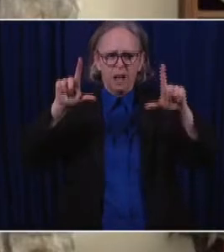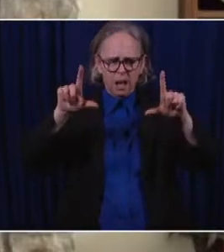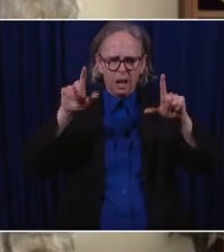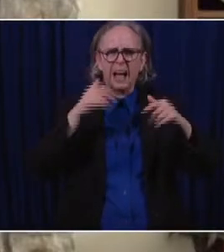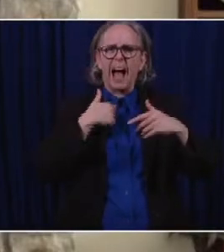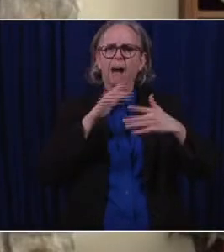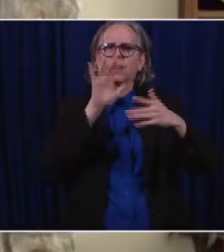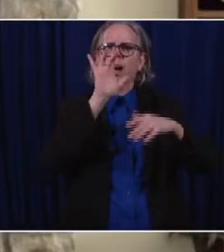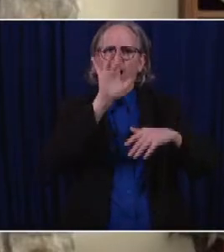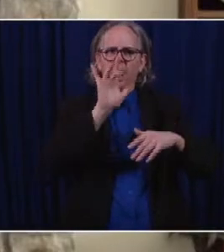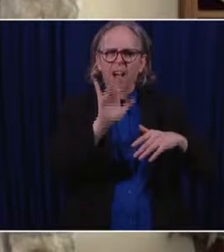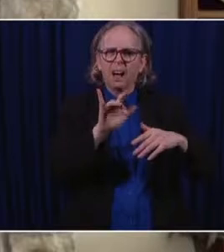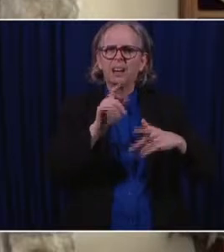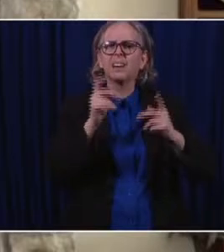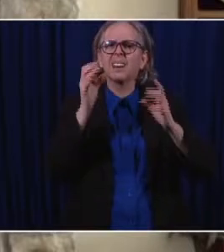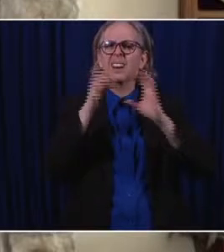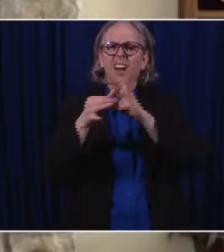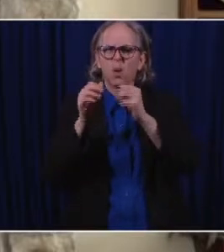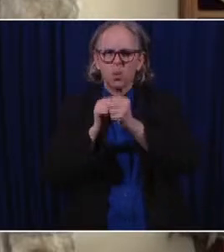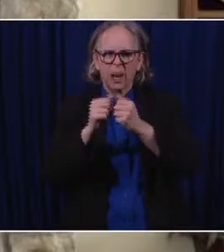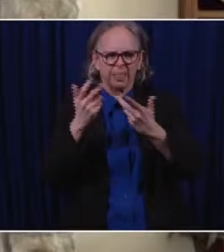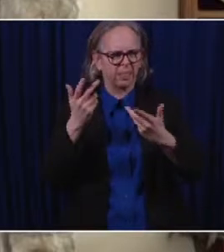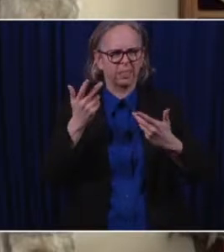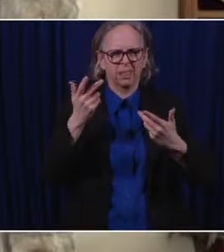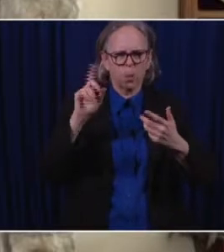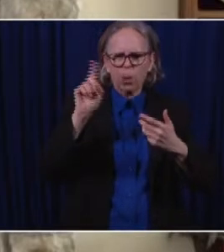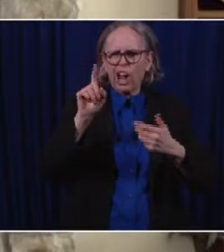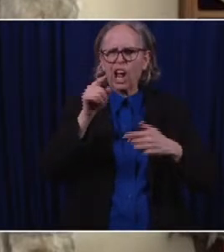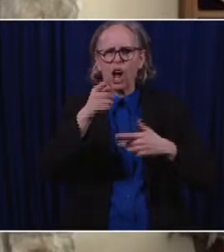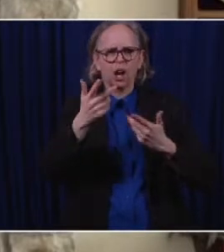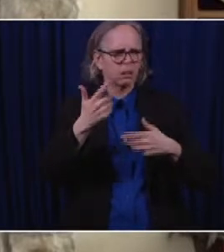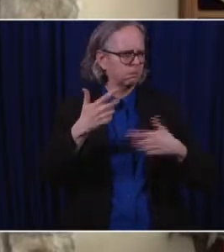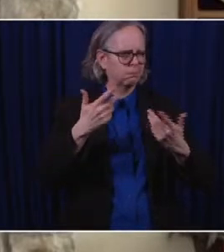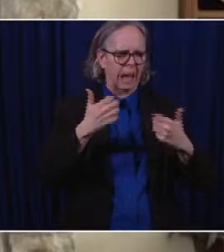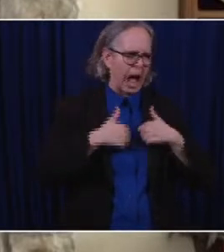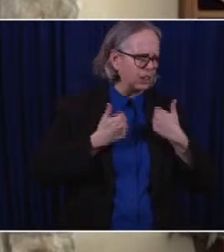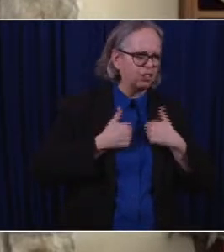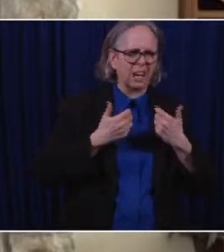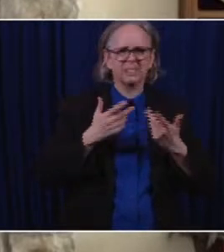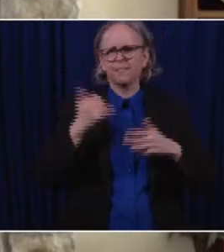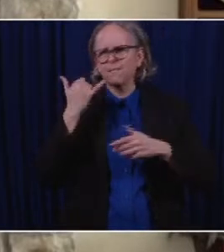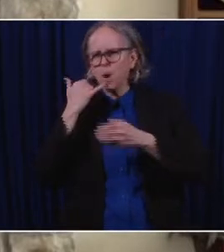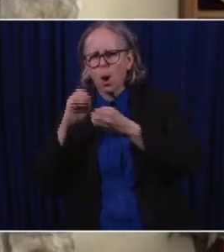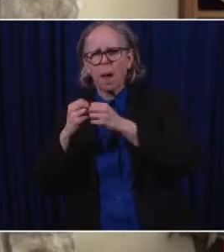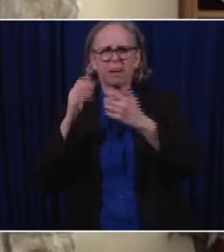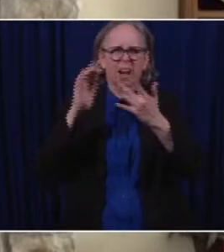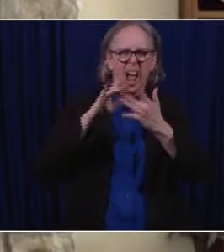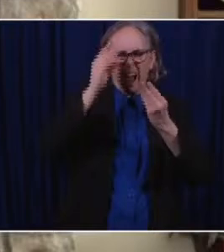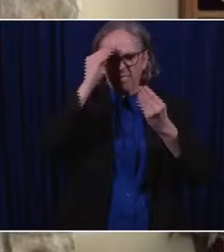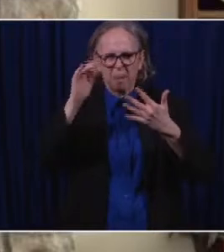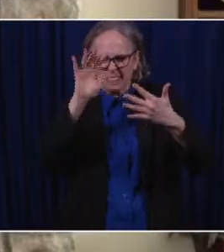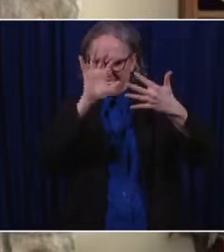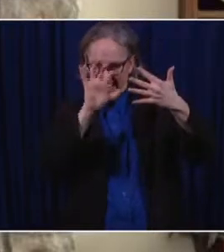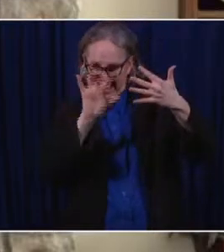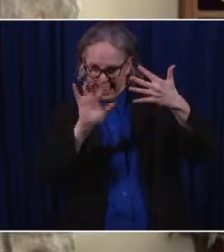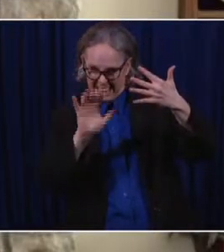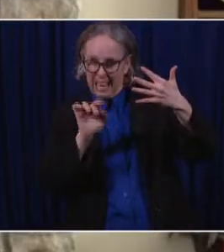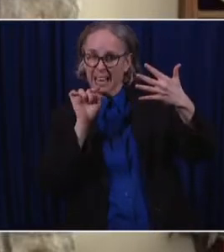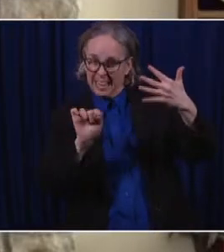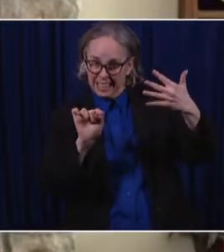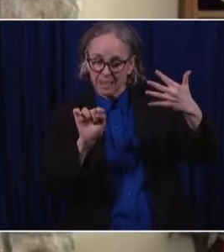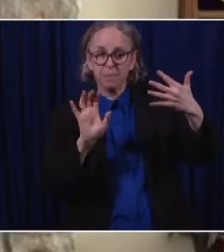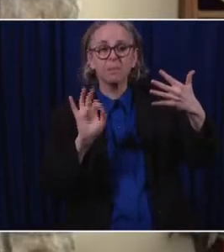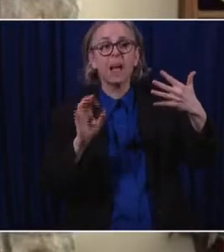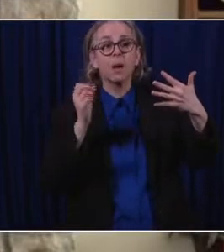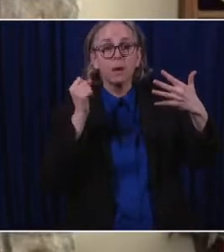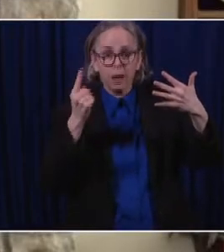see what places have vaccine. And you'll be able to go in there and then schedule